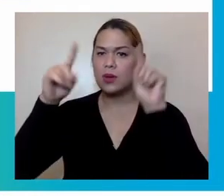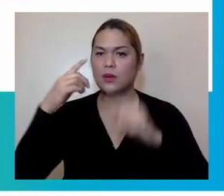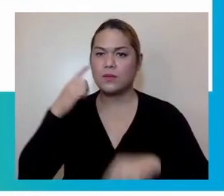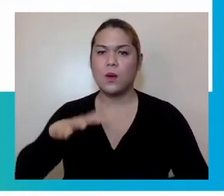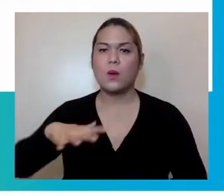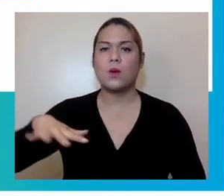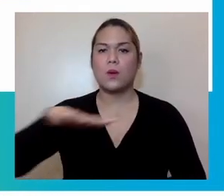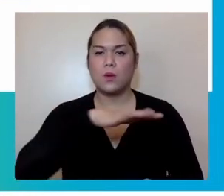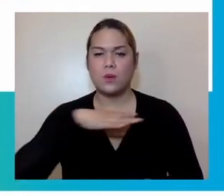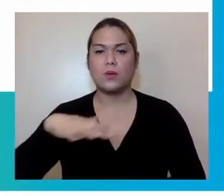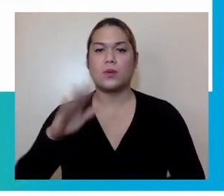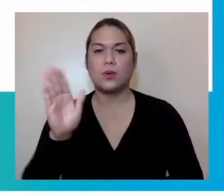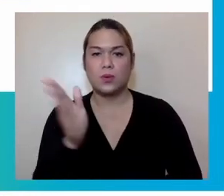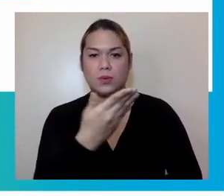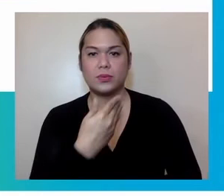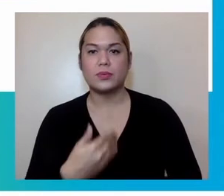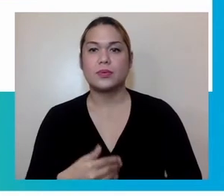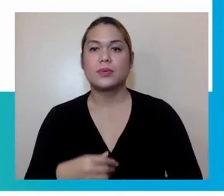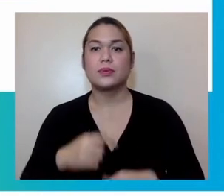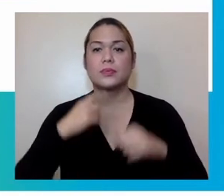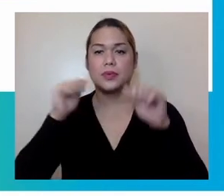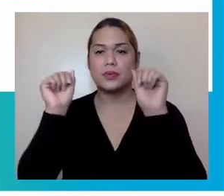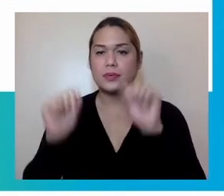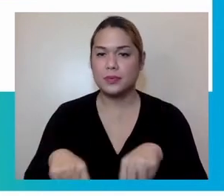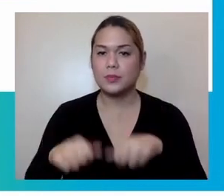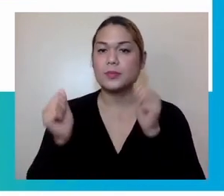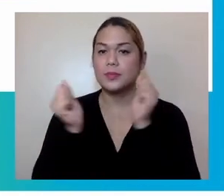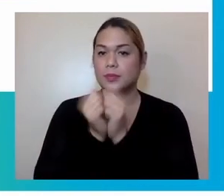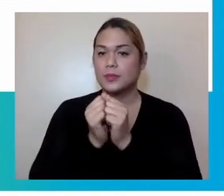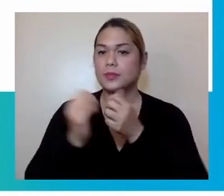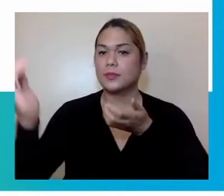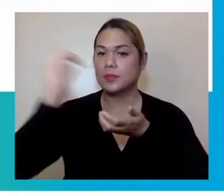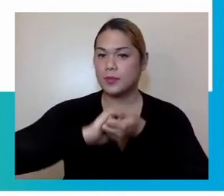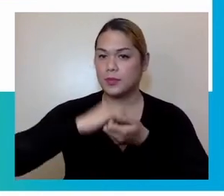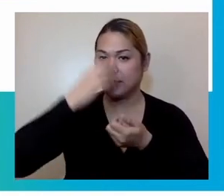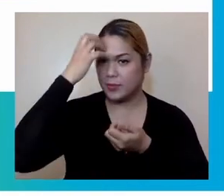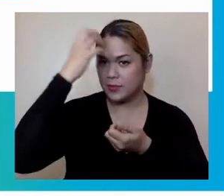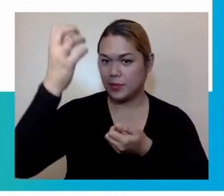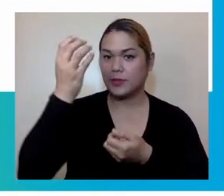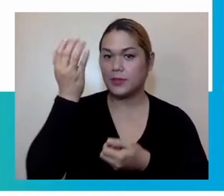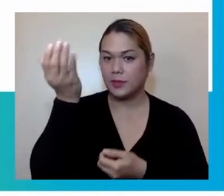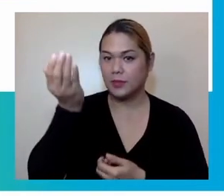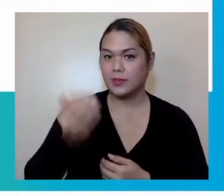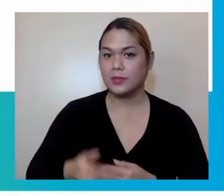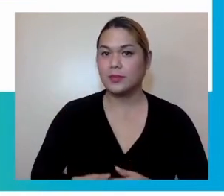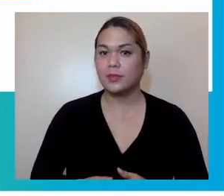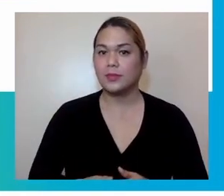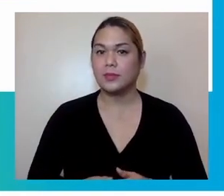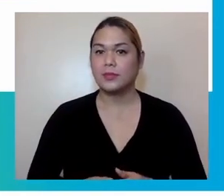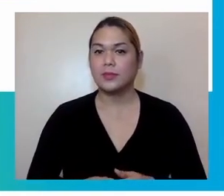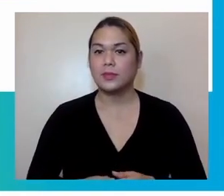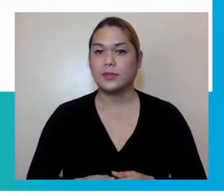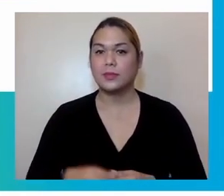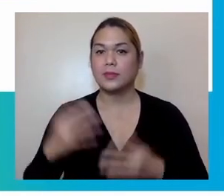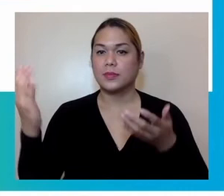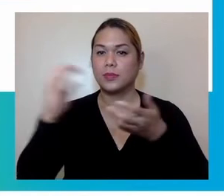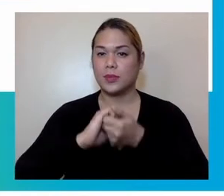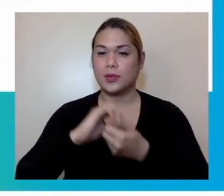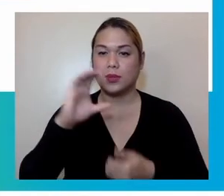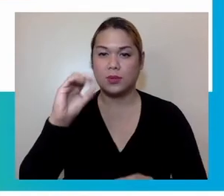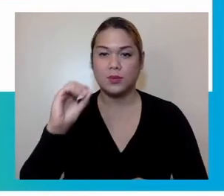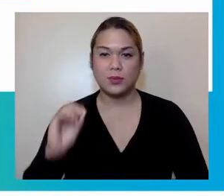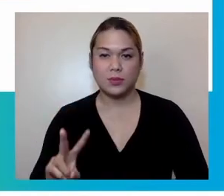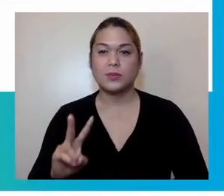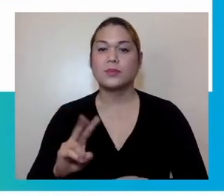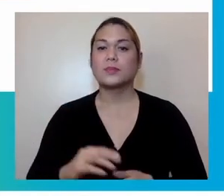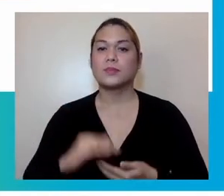government, about, in the case of decarbonization, about a clear exit path from fossil